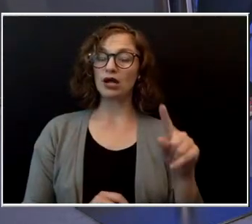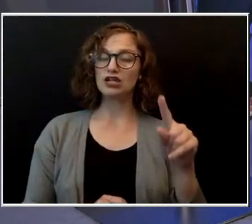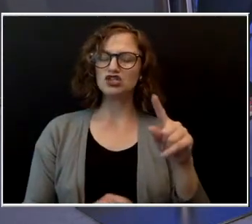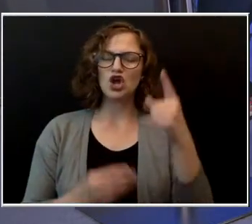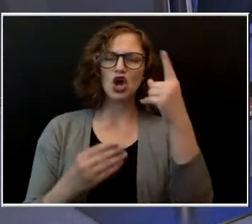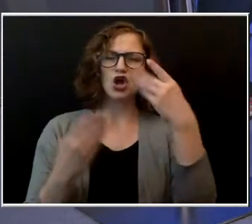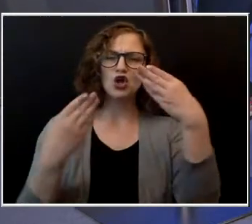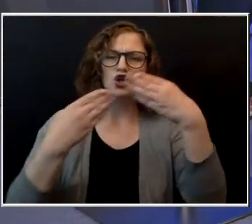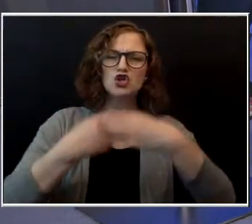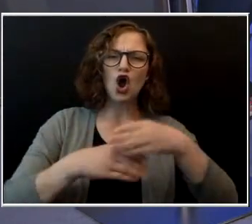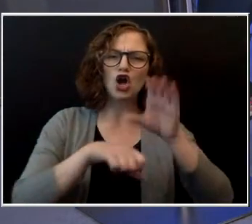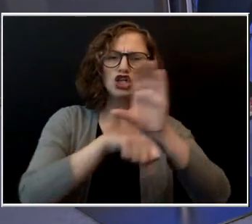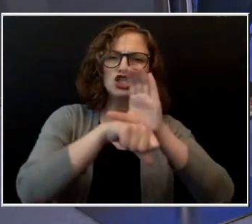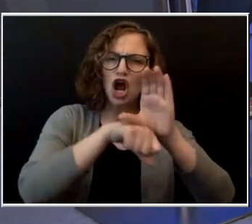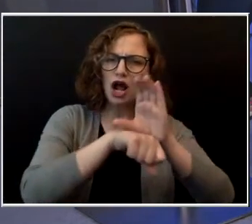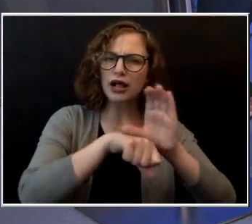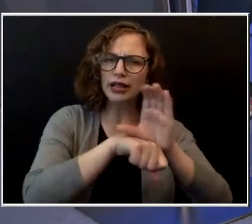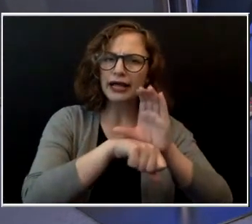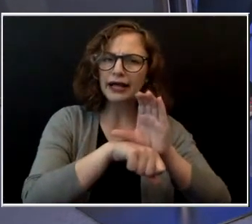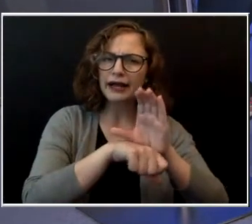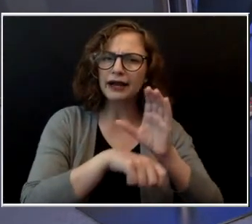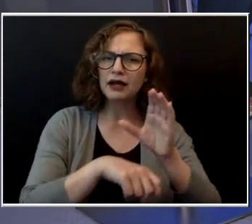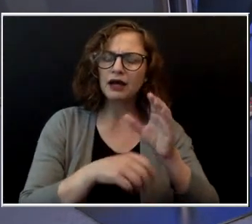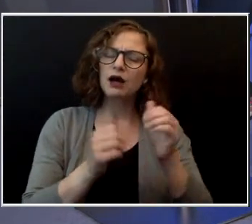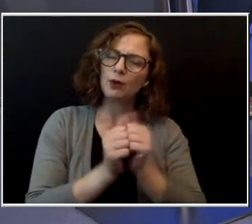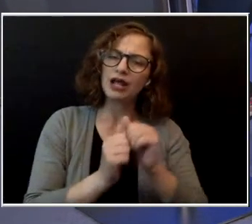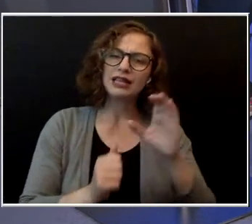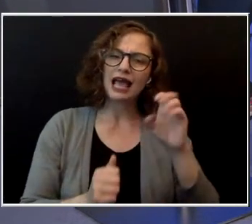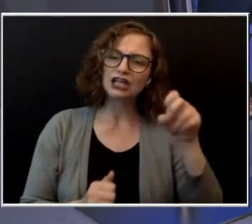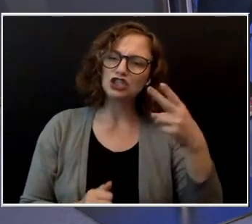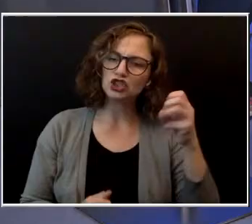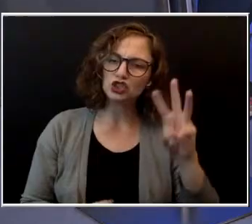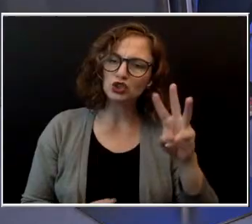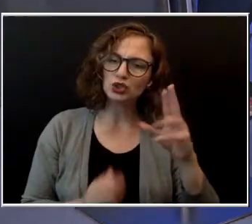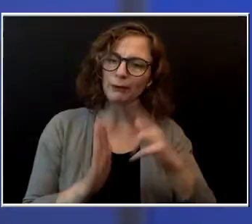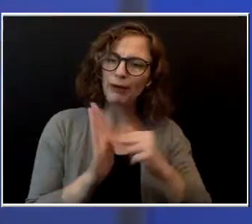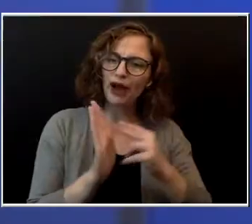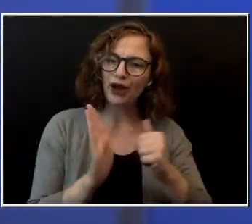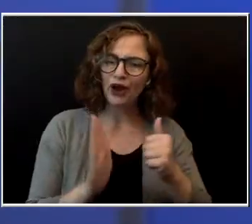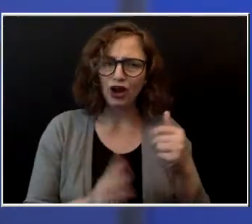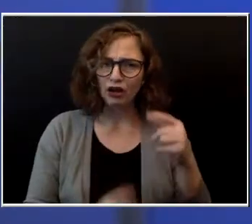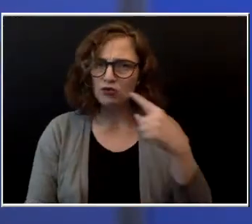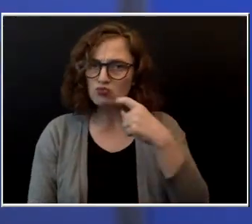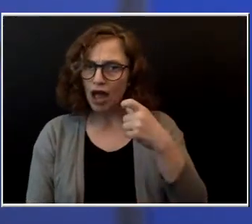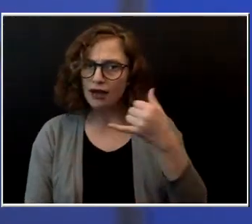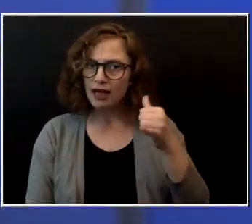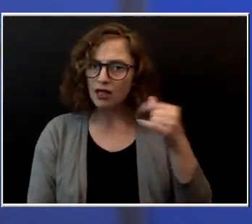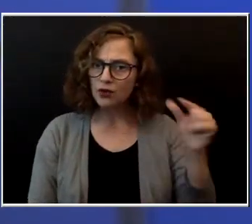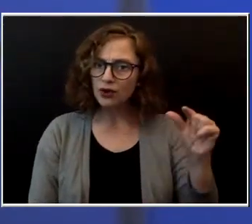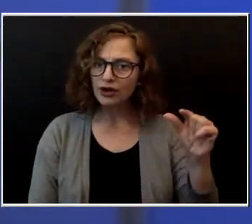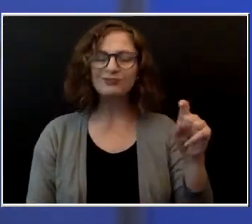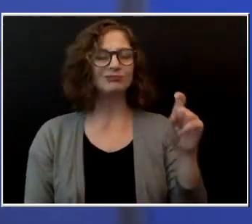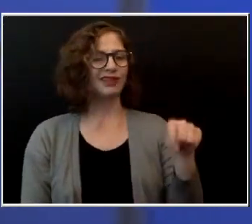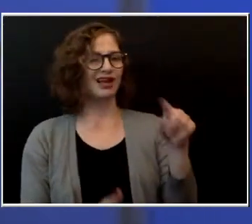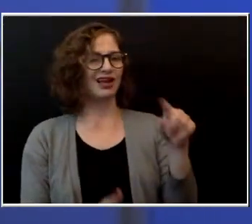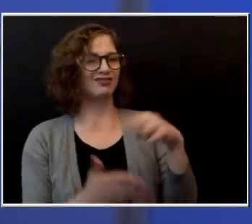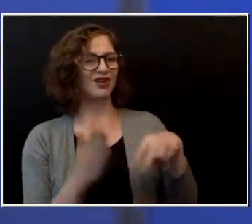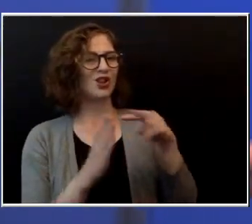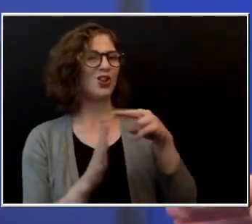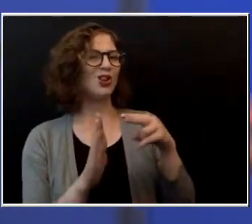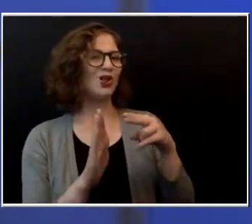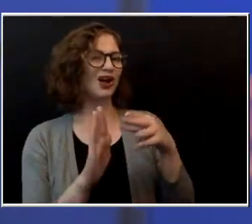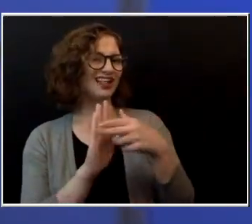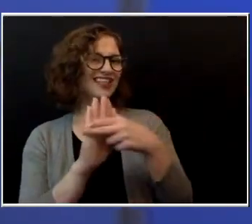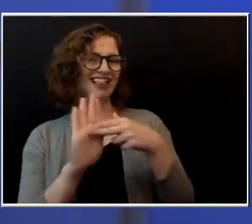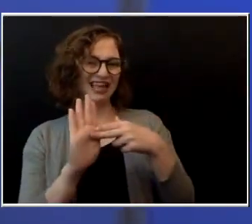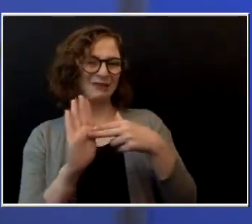With cashew butter. I'm just it's cashew butter. Okay, well, we would have to look at the label, Dr. Stites, if we really want to know. My bet is that it's probably a red food, which means you can